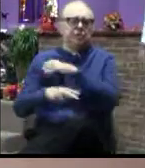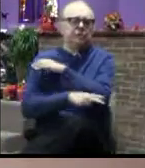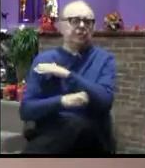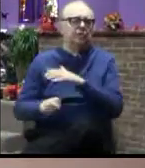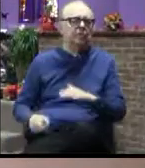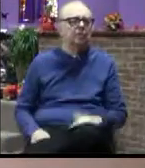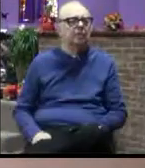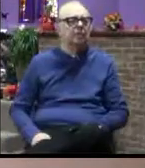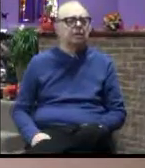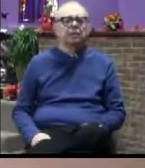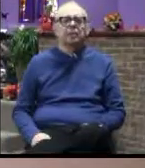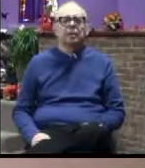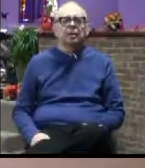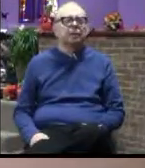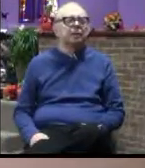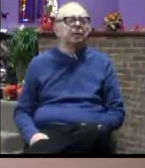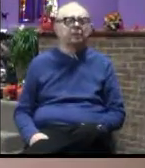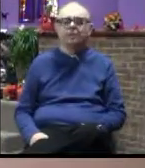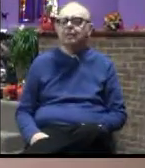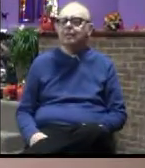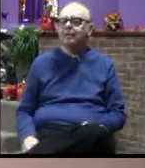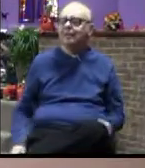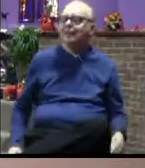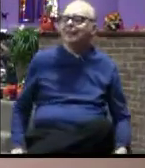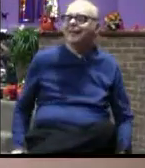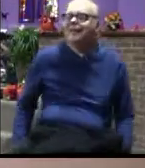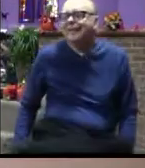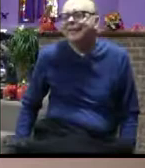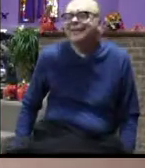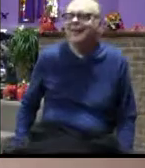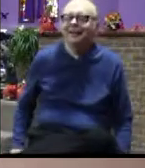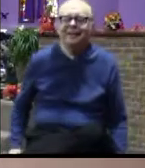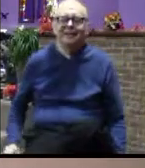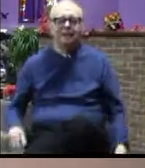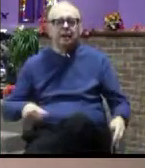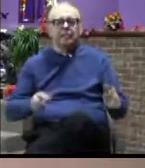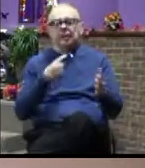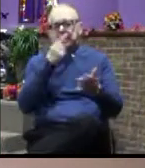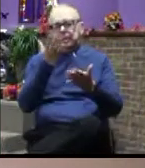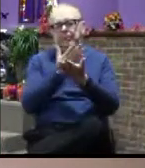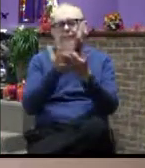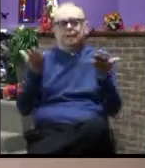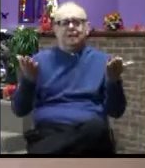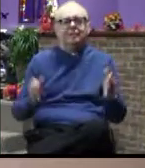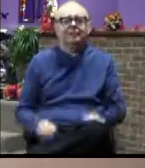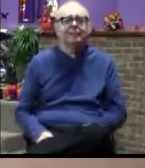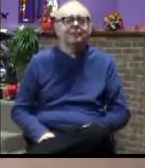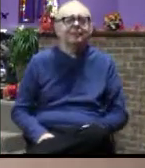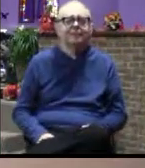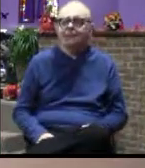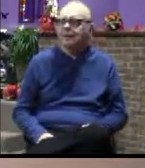so let me say this to y'all.